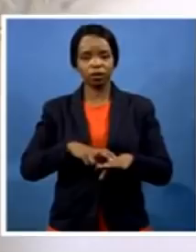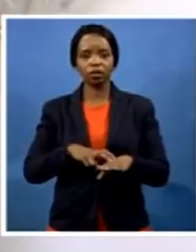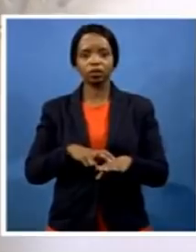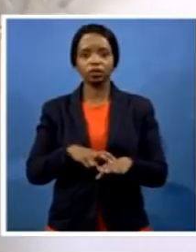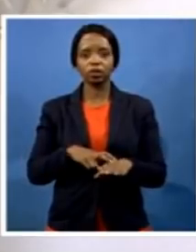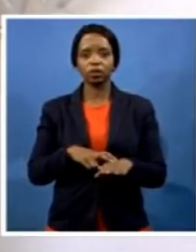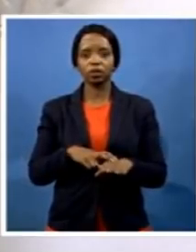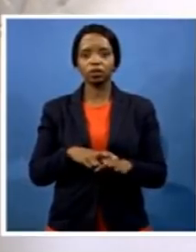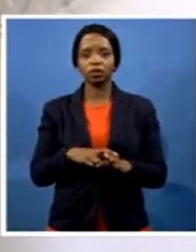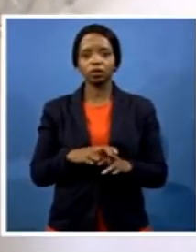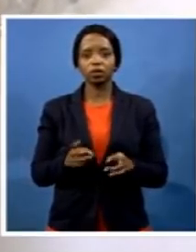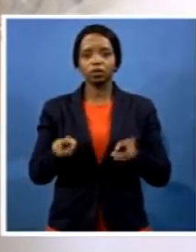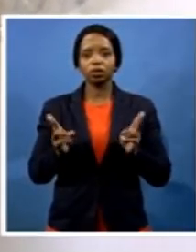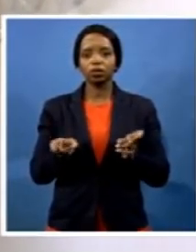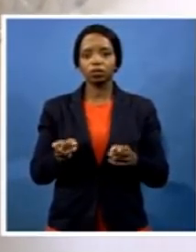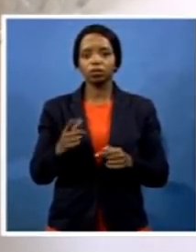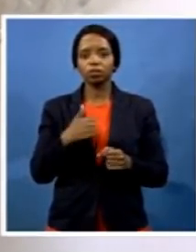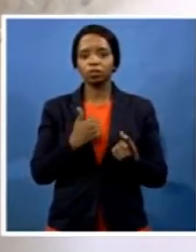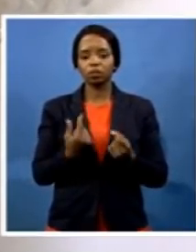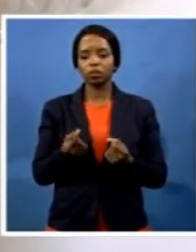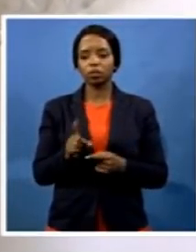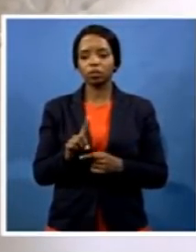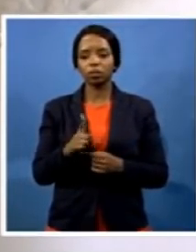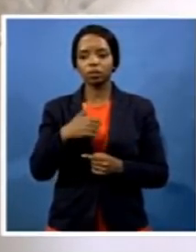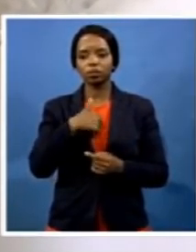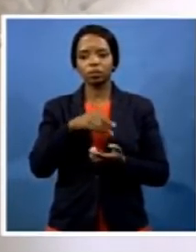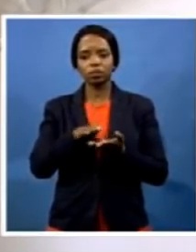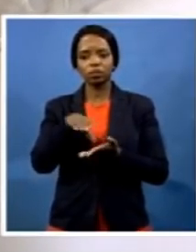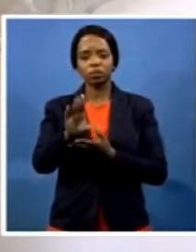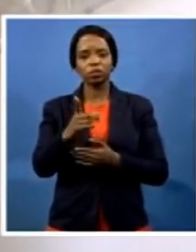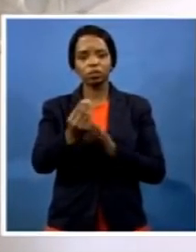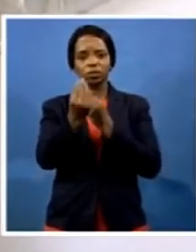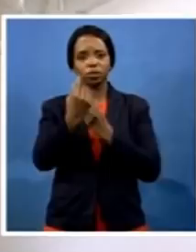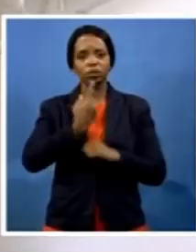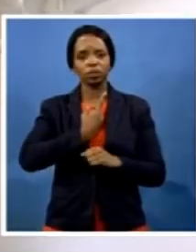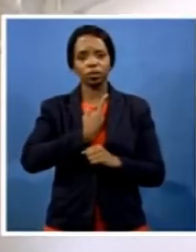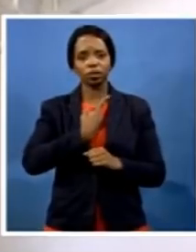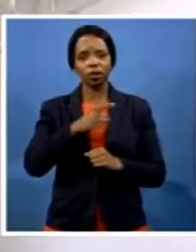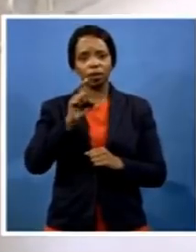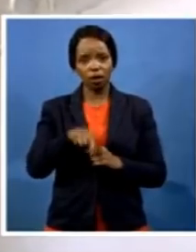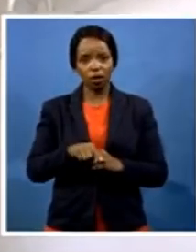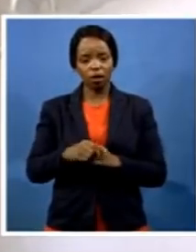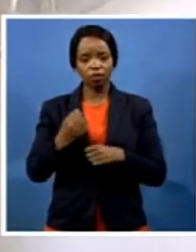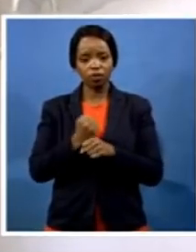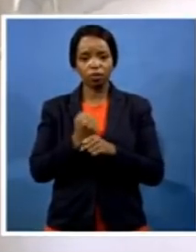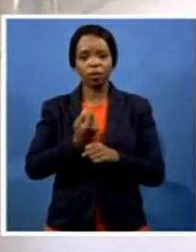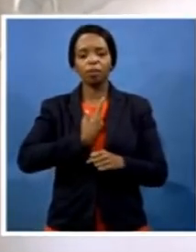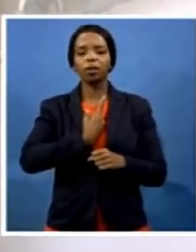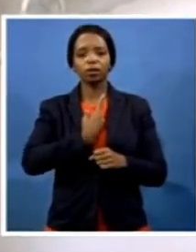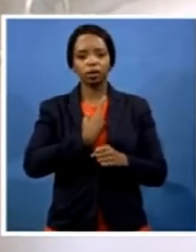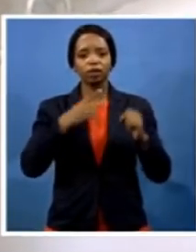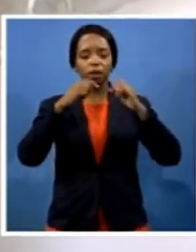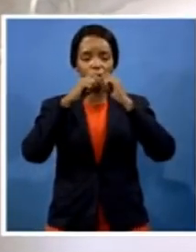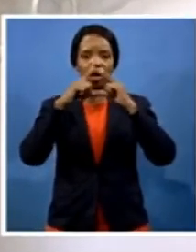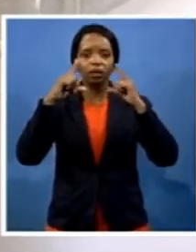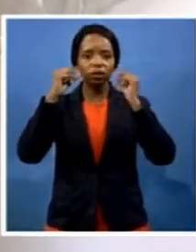always. And then I thought to myself that I have to make myself a reusable mask that I'm going to use